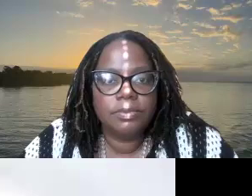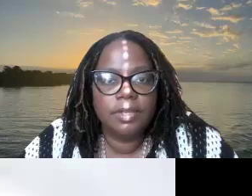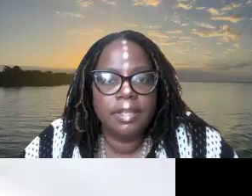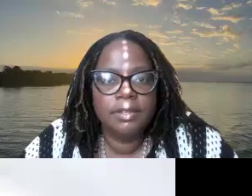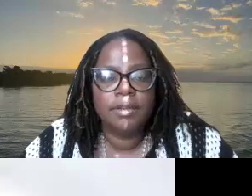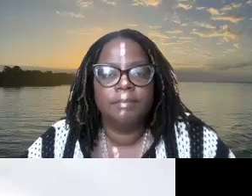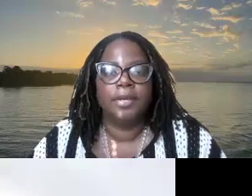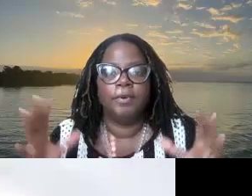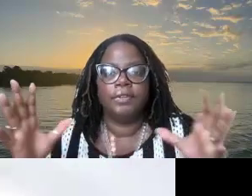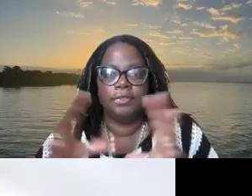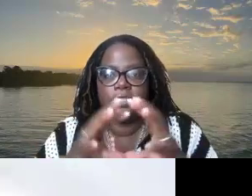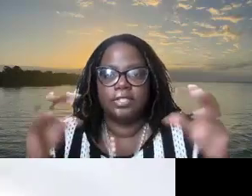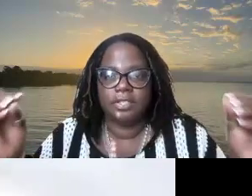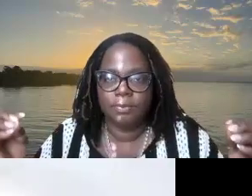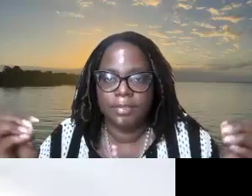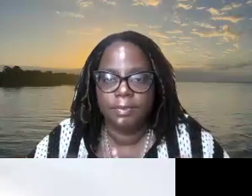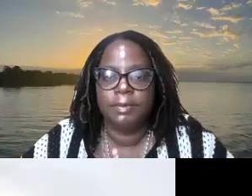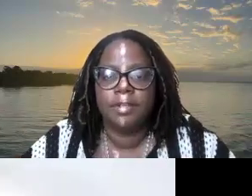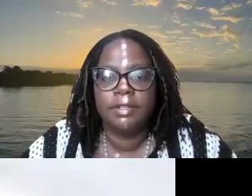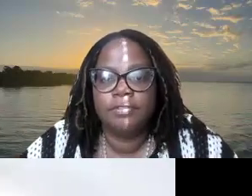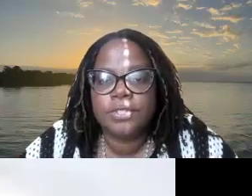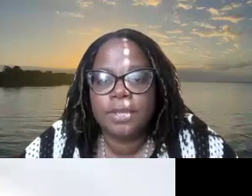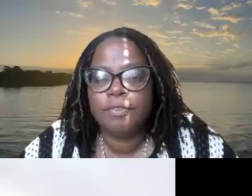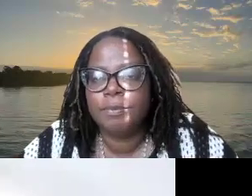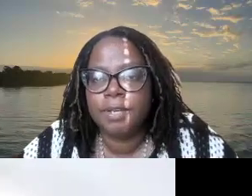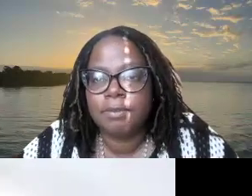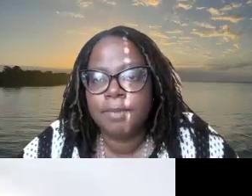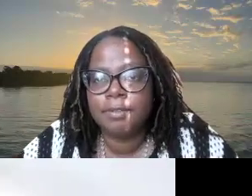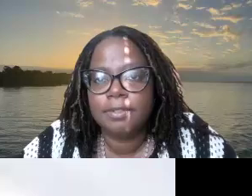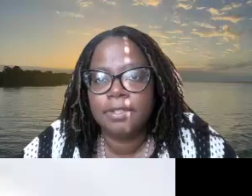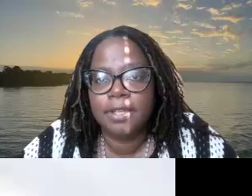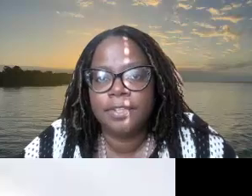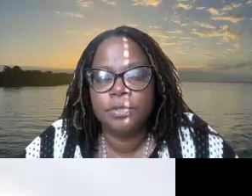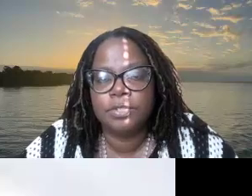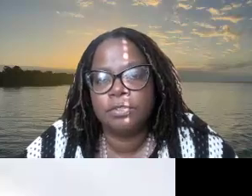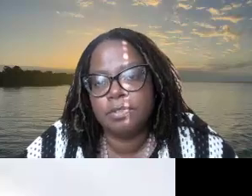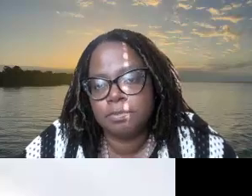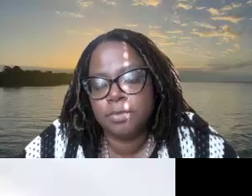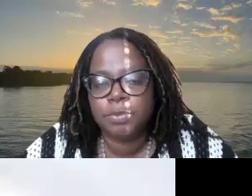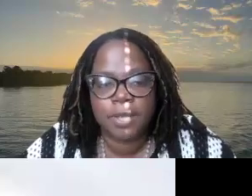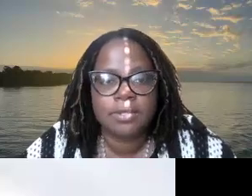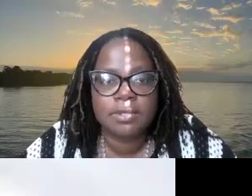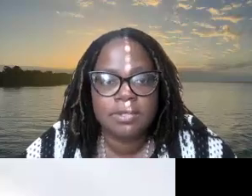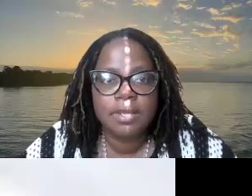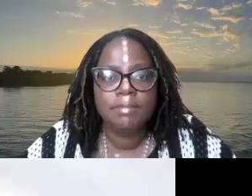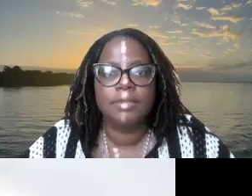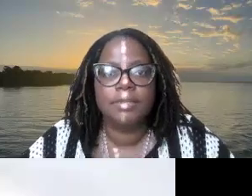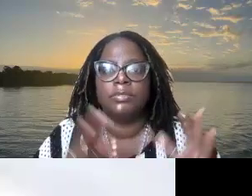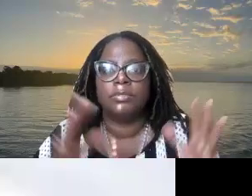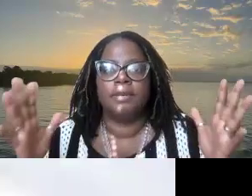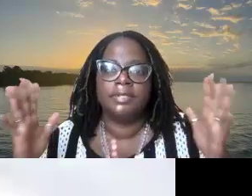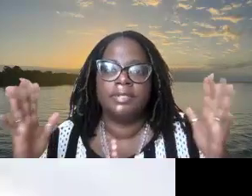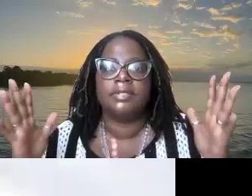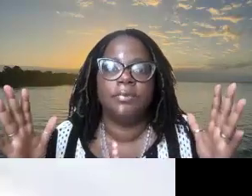So in my work, there's a continuum that we work on. It first came from the medical model, and now they use it across most practices. But